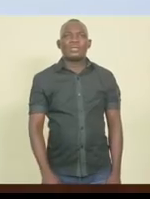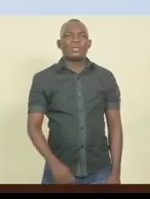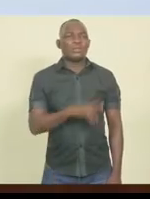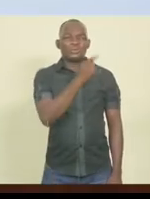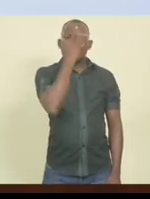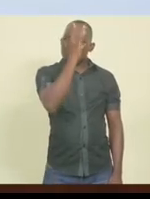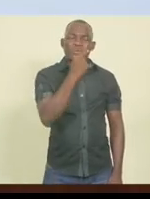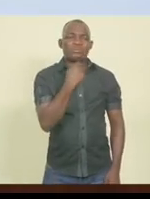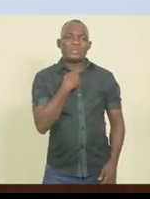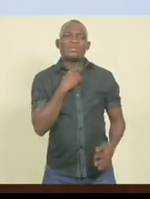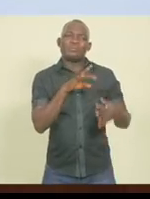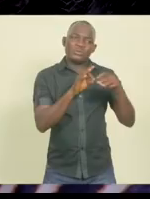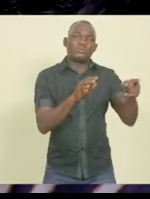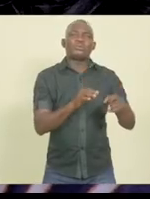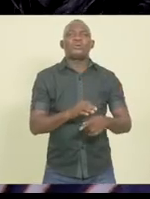things.